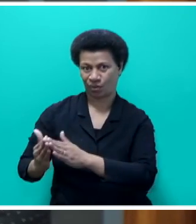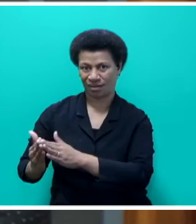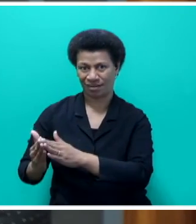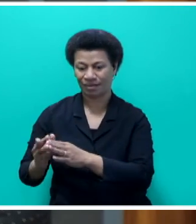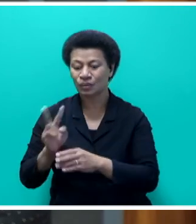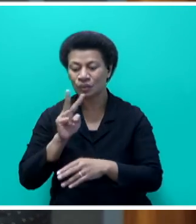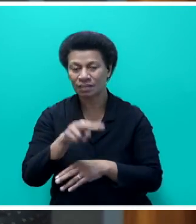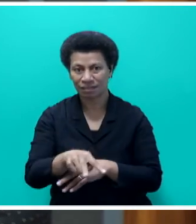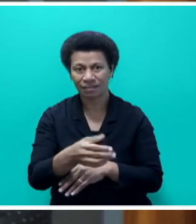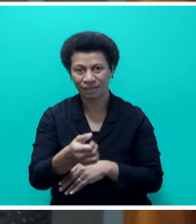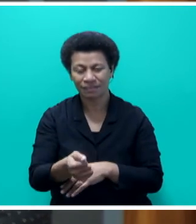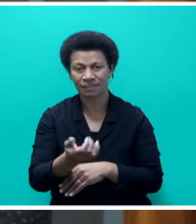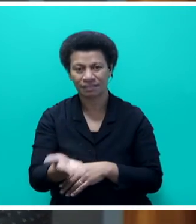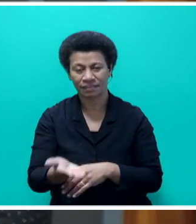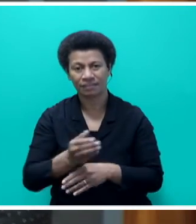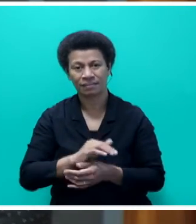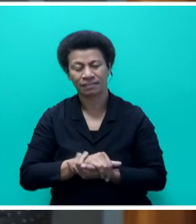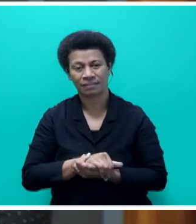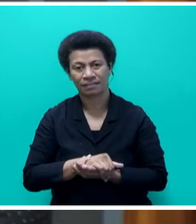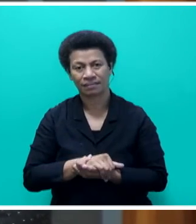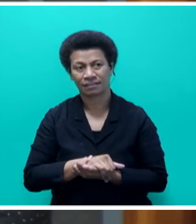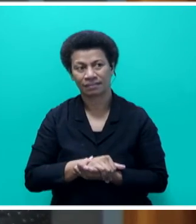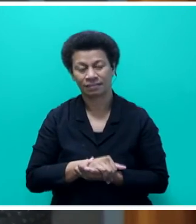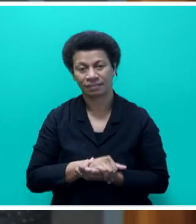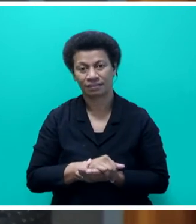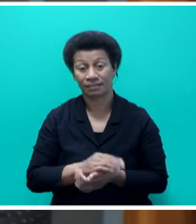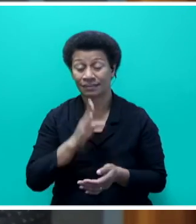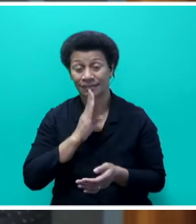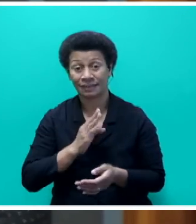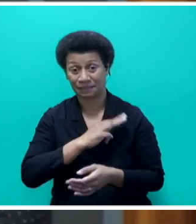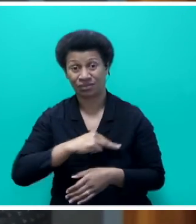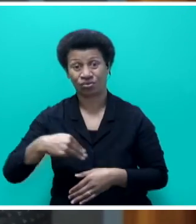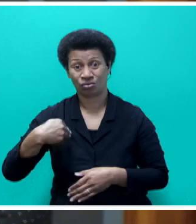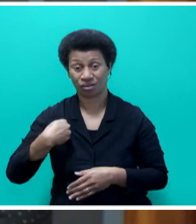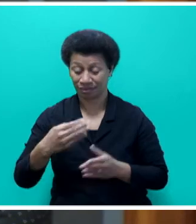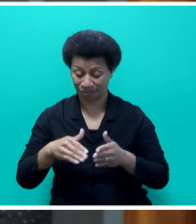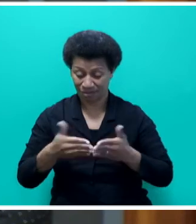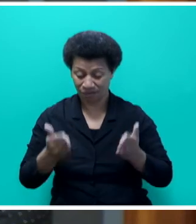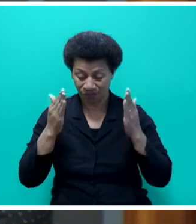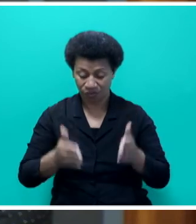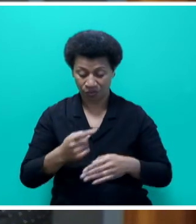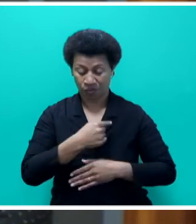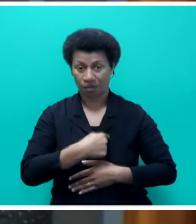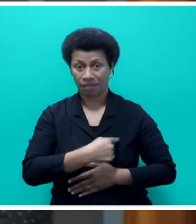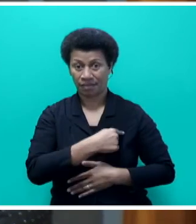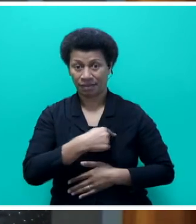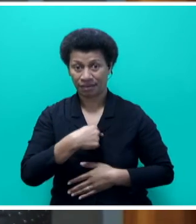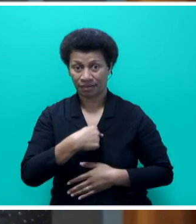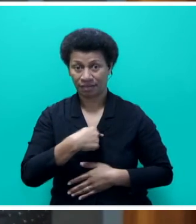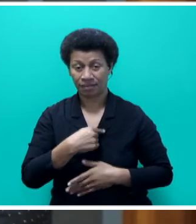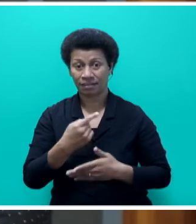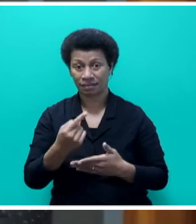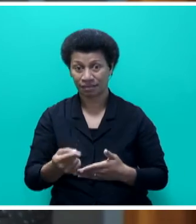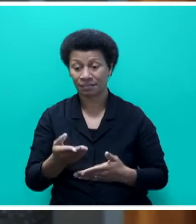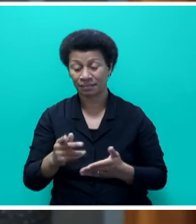community that there is that has grown. But having said this, the Ministry, we're actually fully focused and committed to completing and delivering these